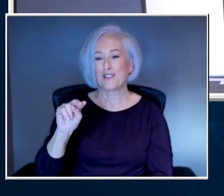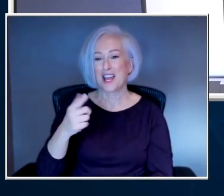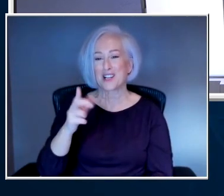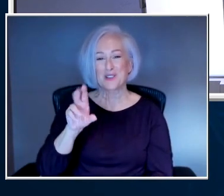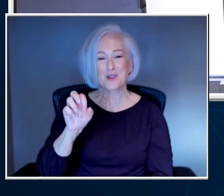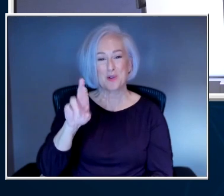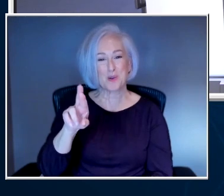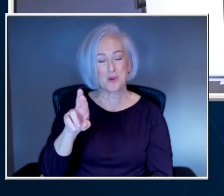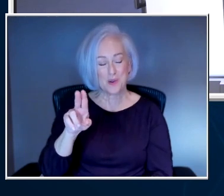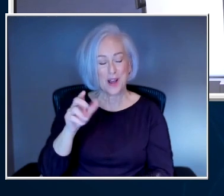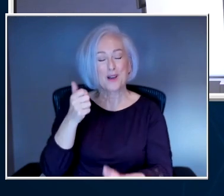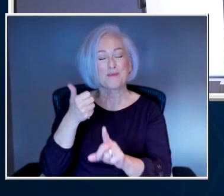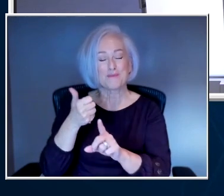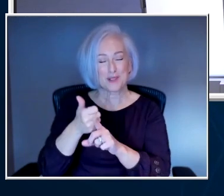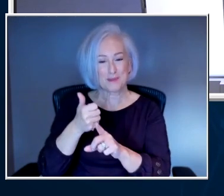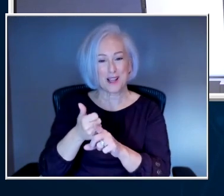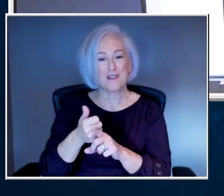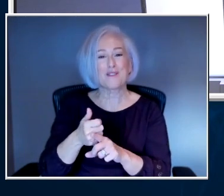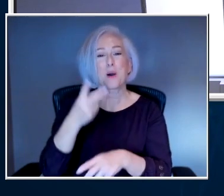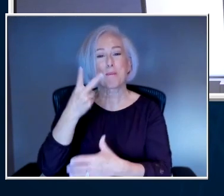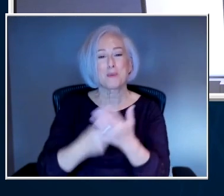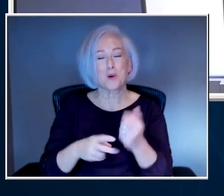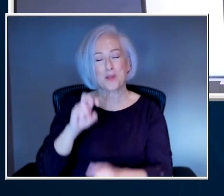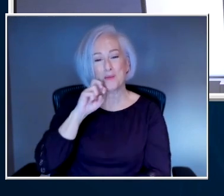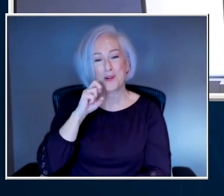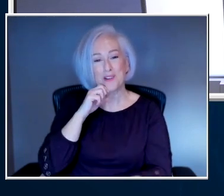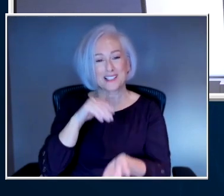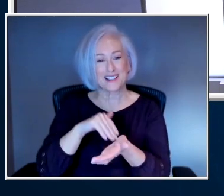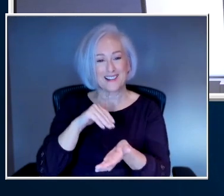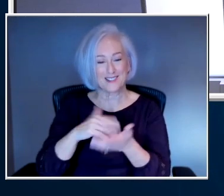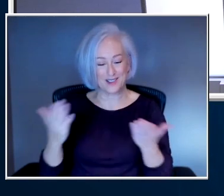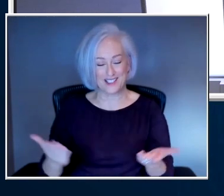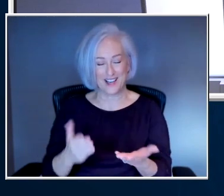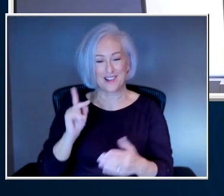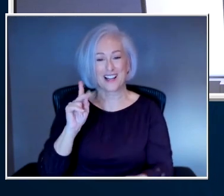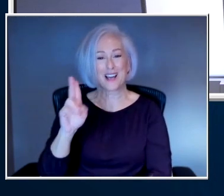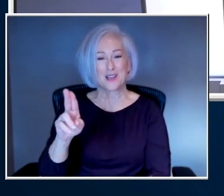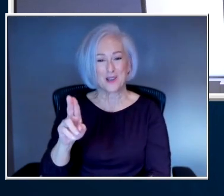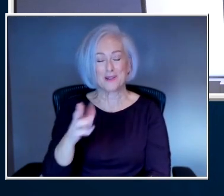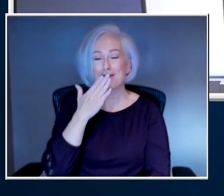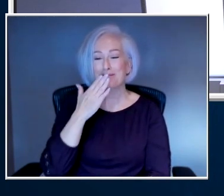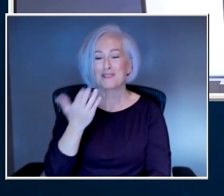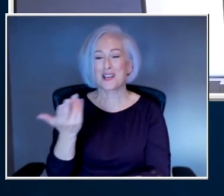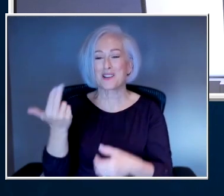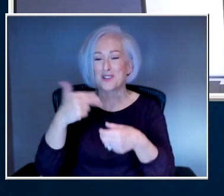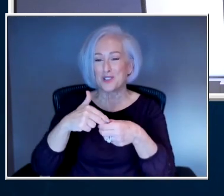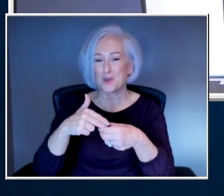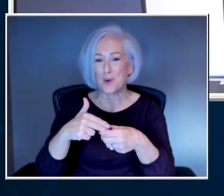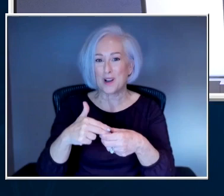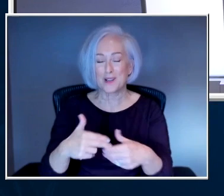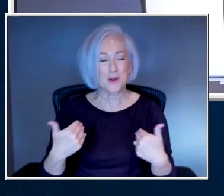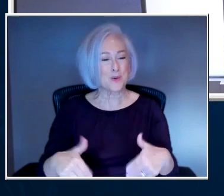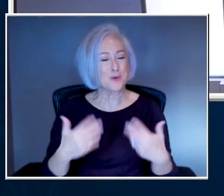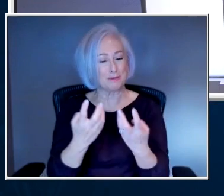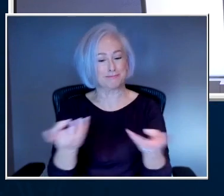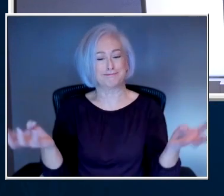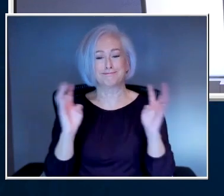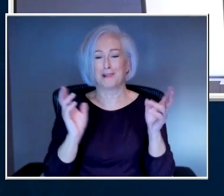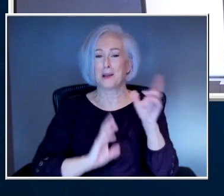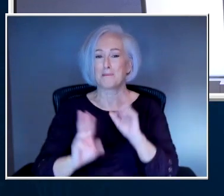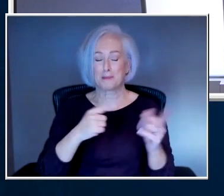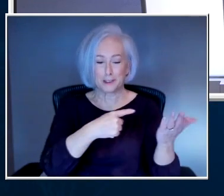here with the health system. Good morning to all of you. Thank you for being with us. So glad we have this big panel to talk about this important discussion